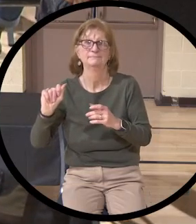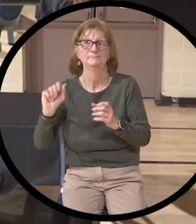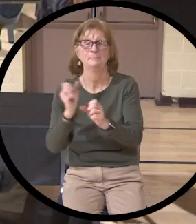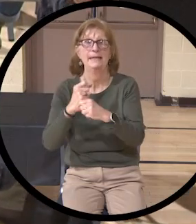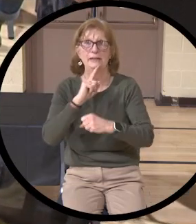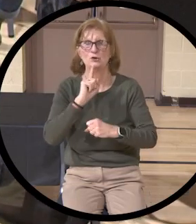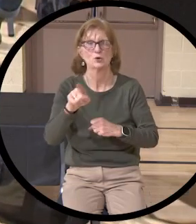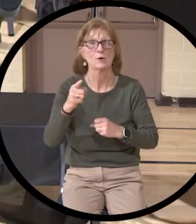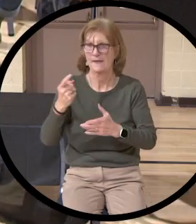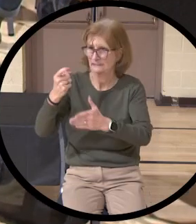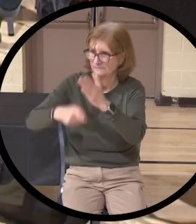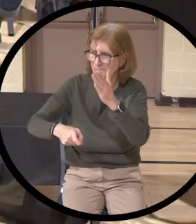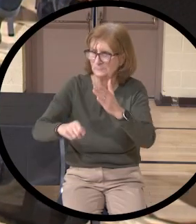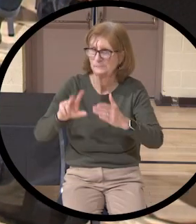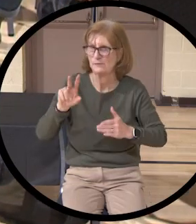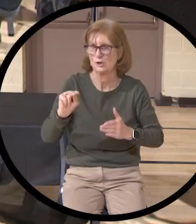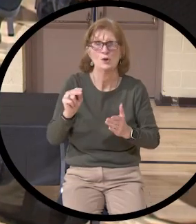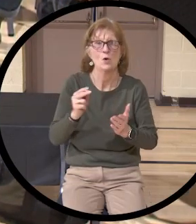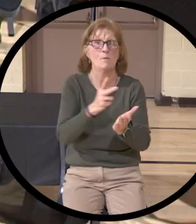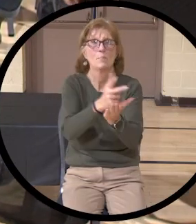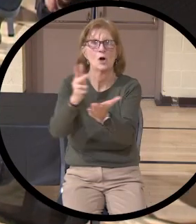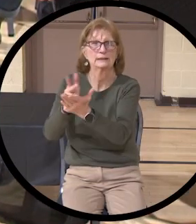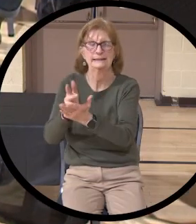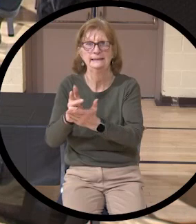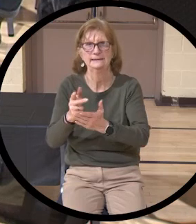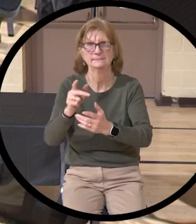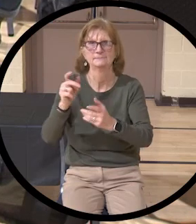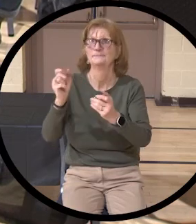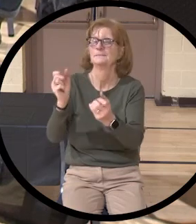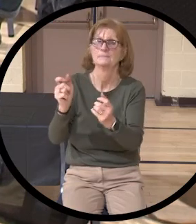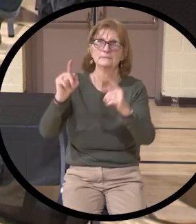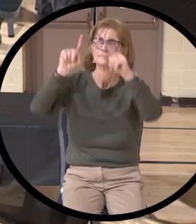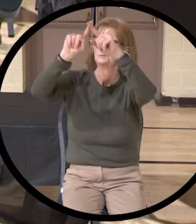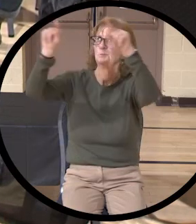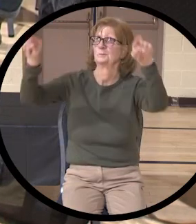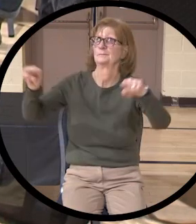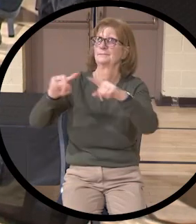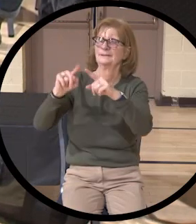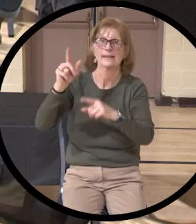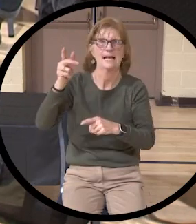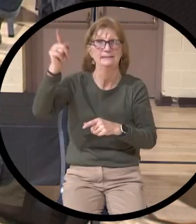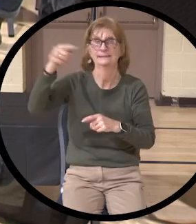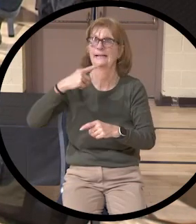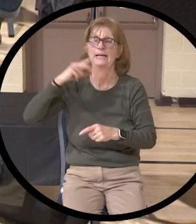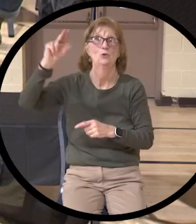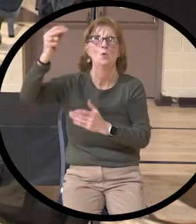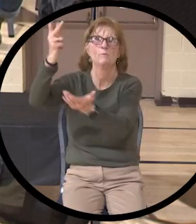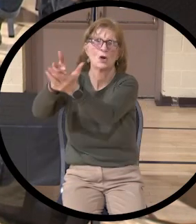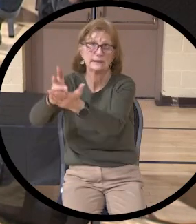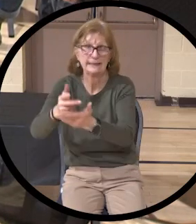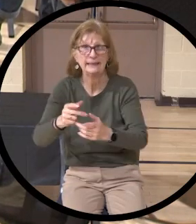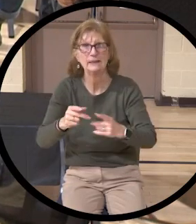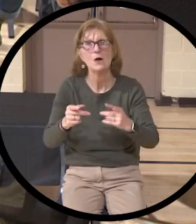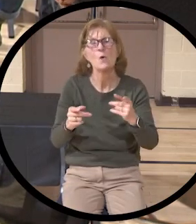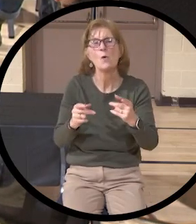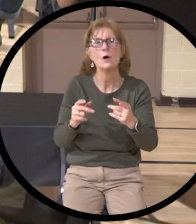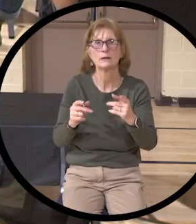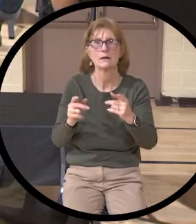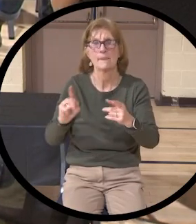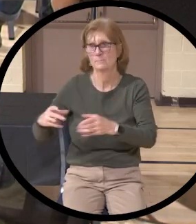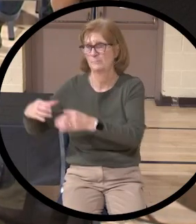no parking areas. On bump outs and like respecting flex posts, not just weaving in between. Okay, do you